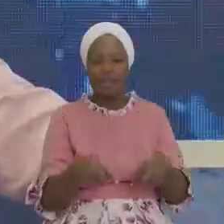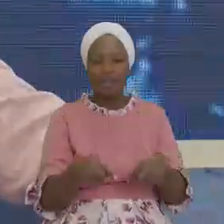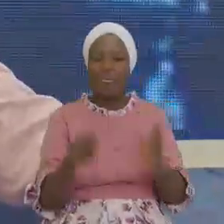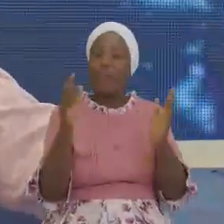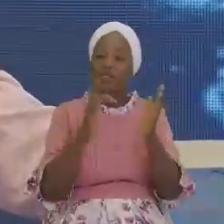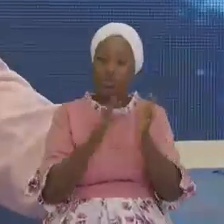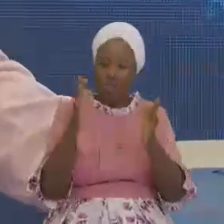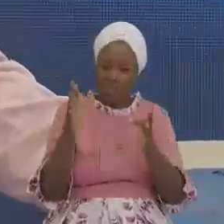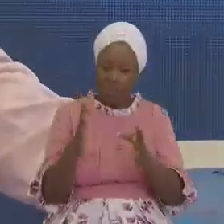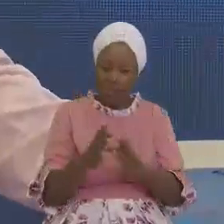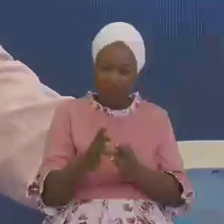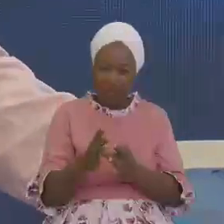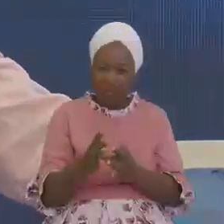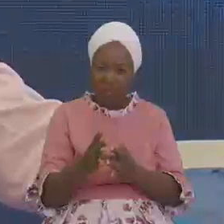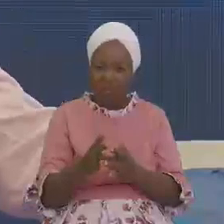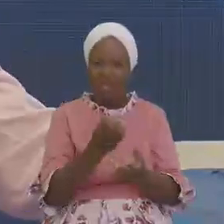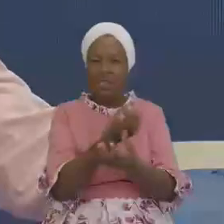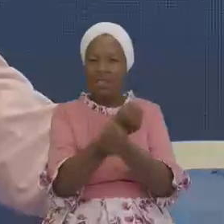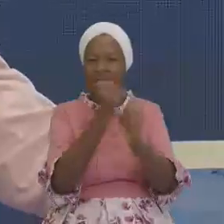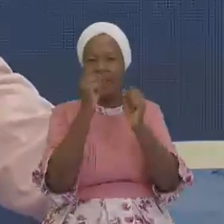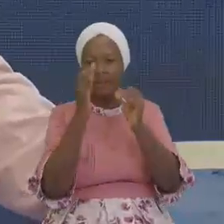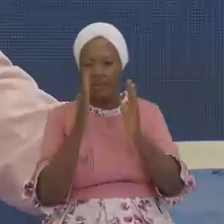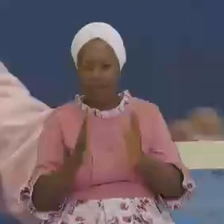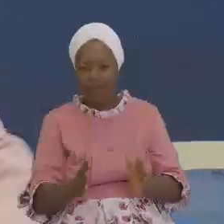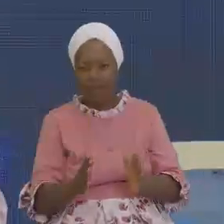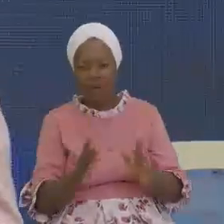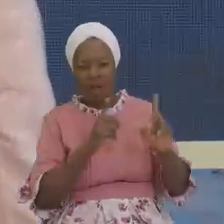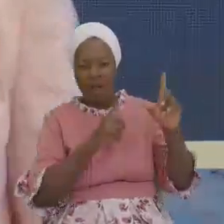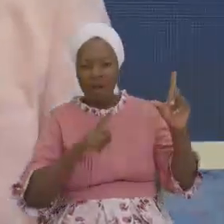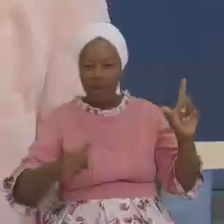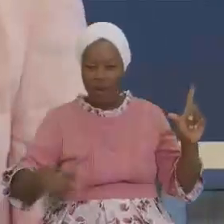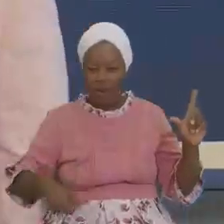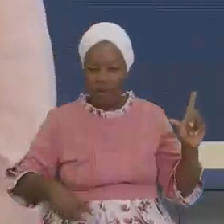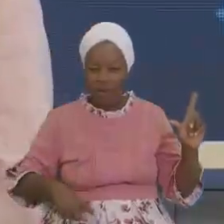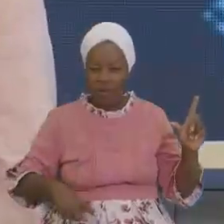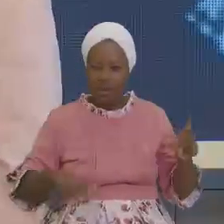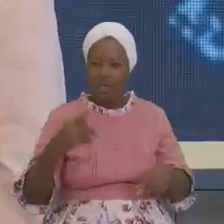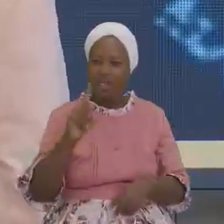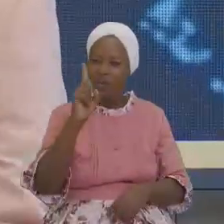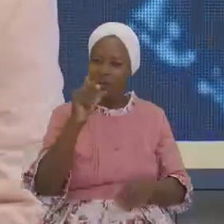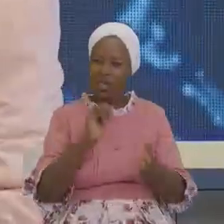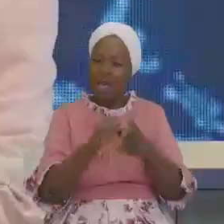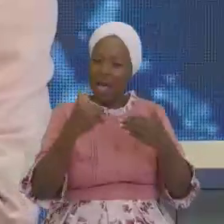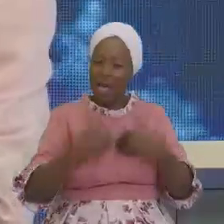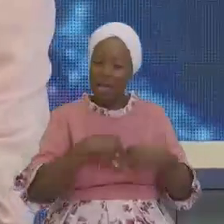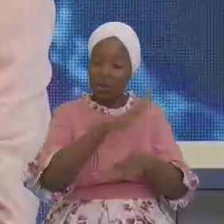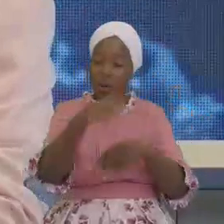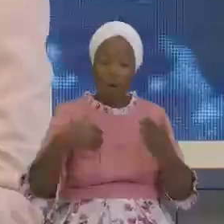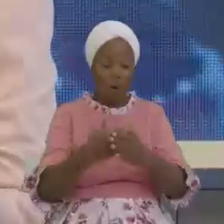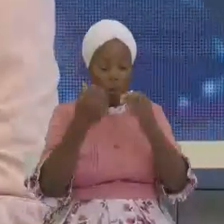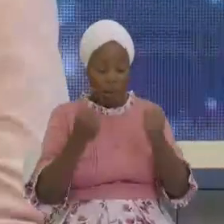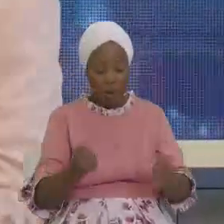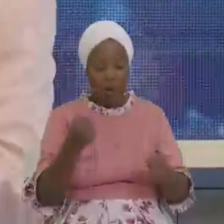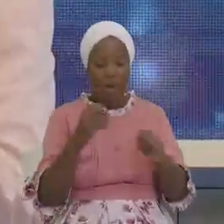Jesus, Savior, Lord, the one that has all power on earth and